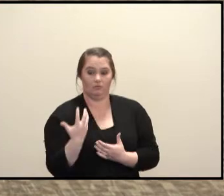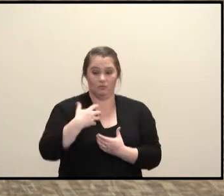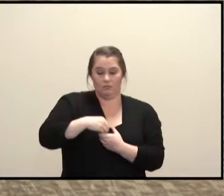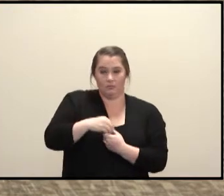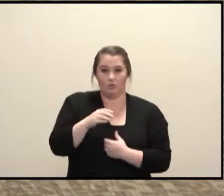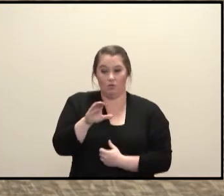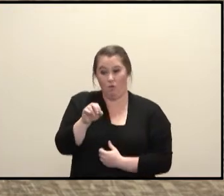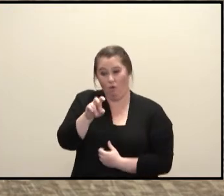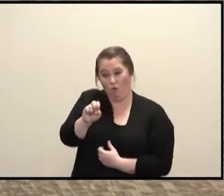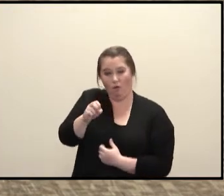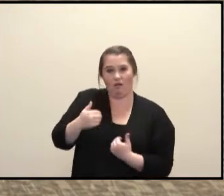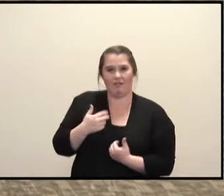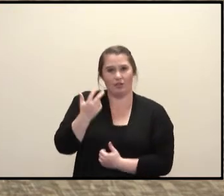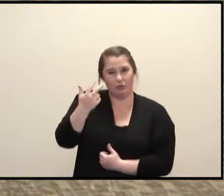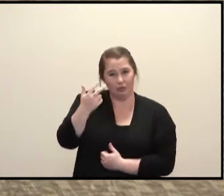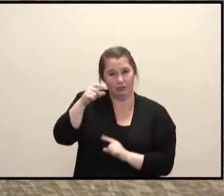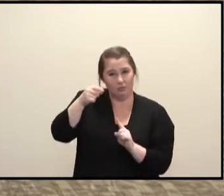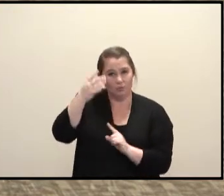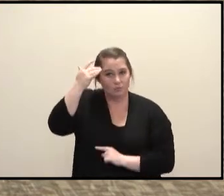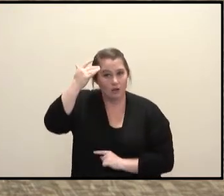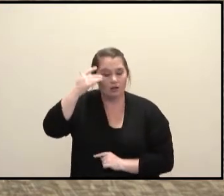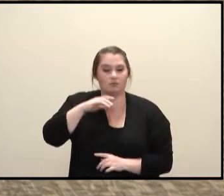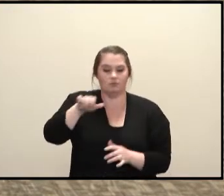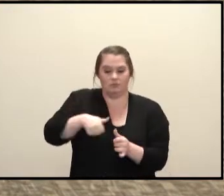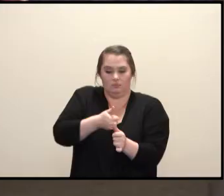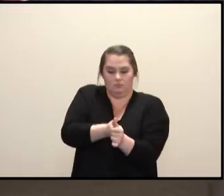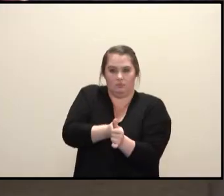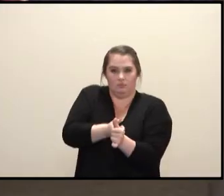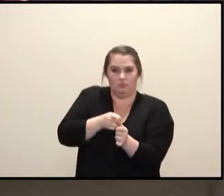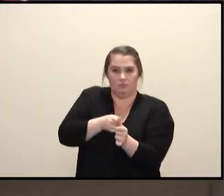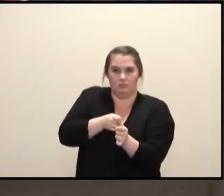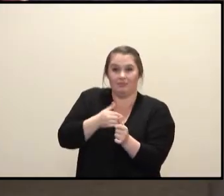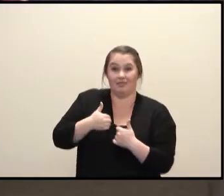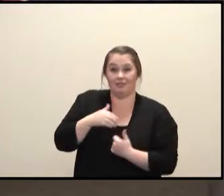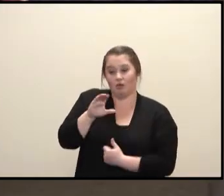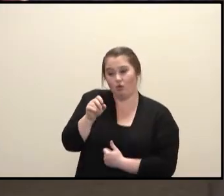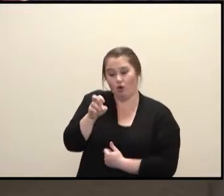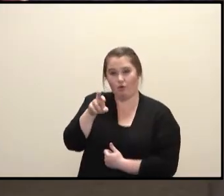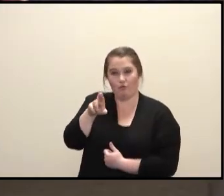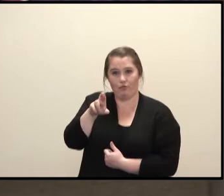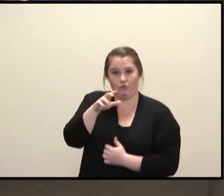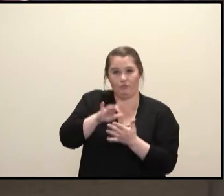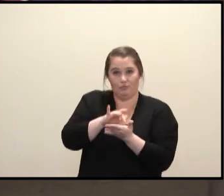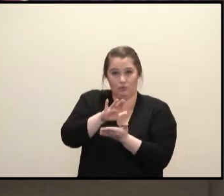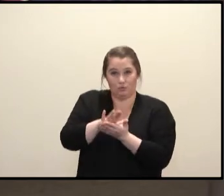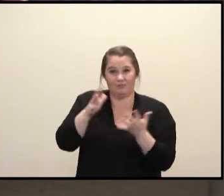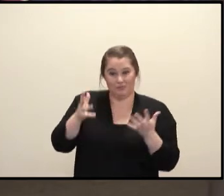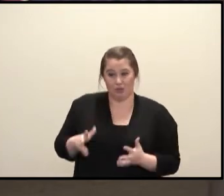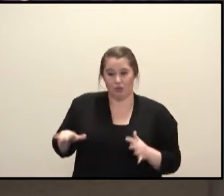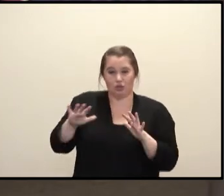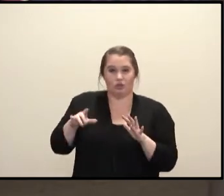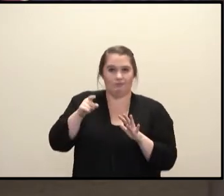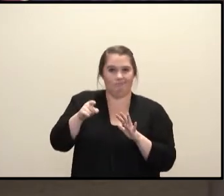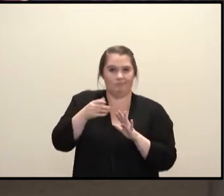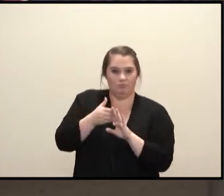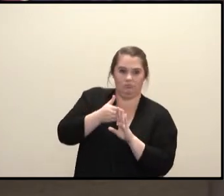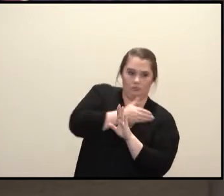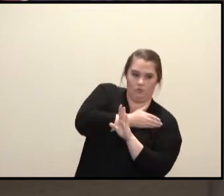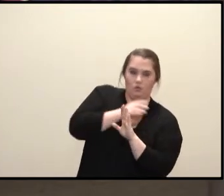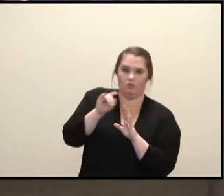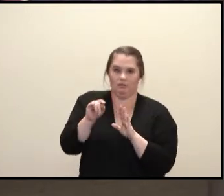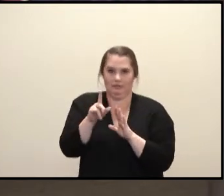to 3 is the fact that they are building the Carver Middle School, which is basically the predecessor to